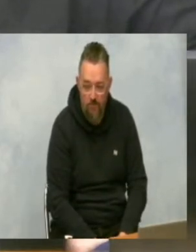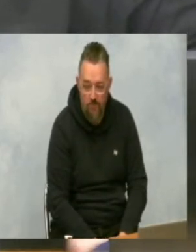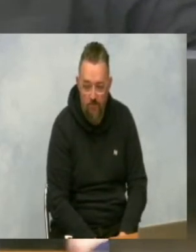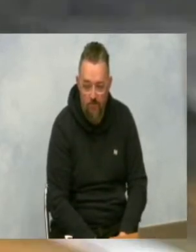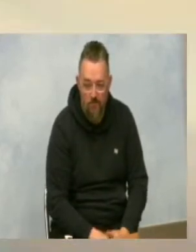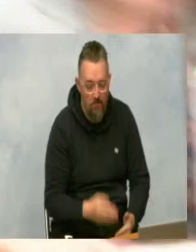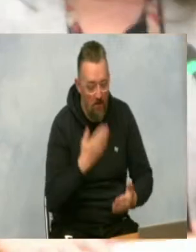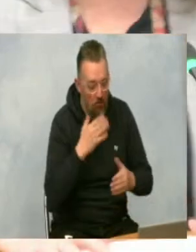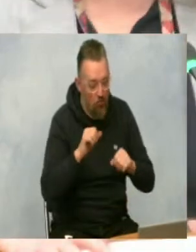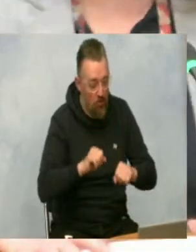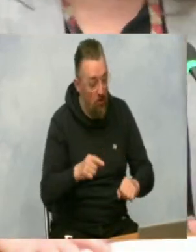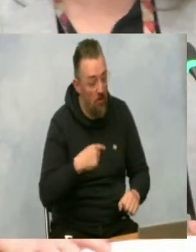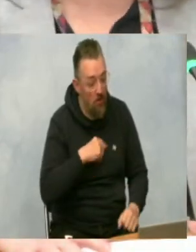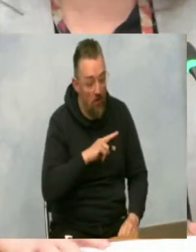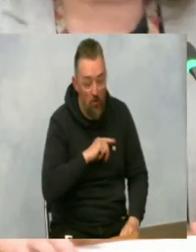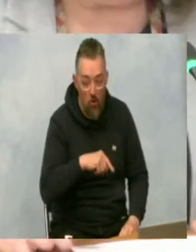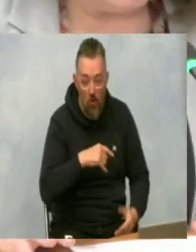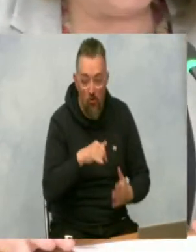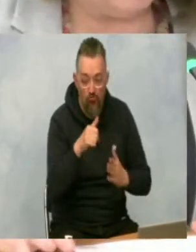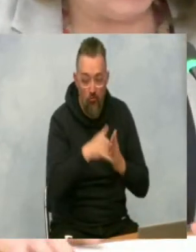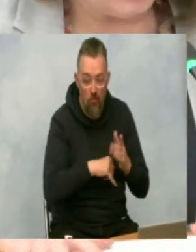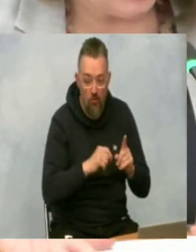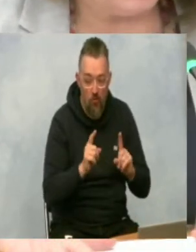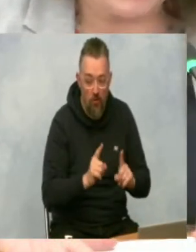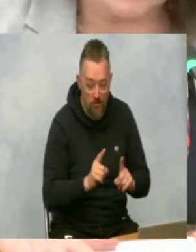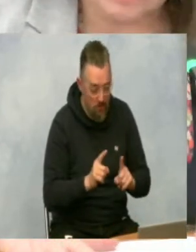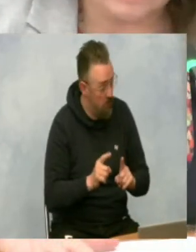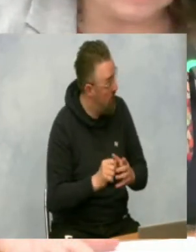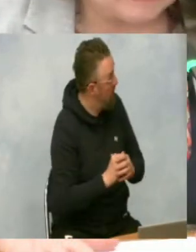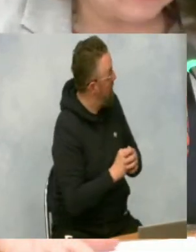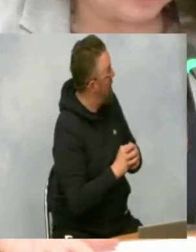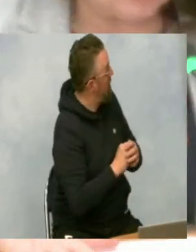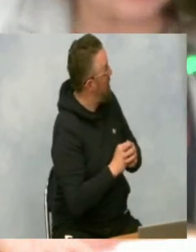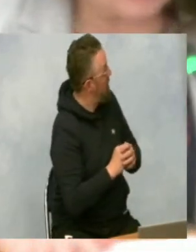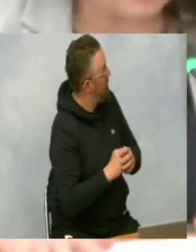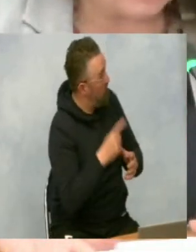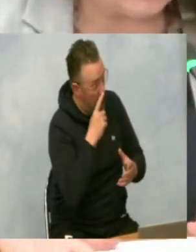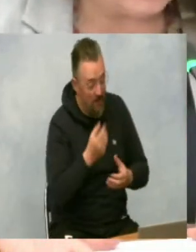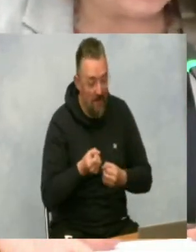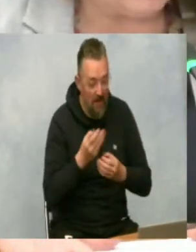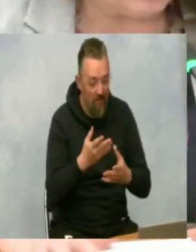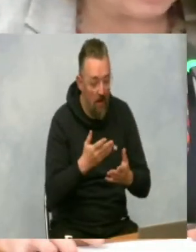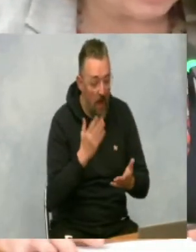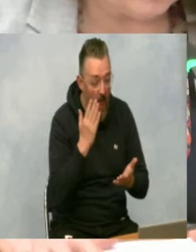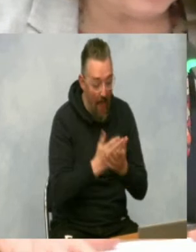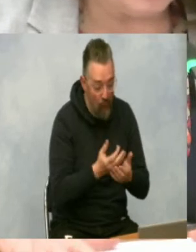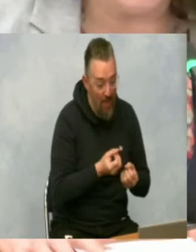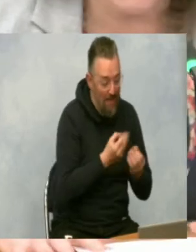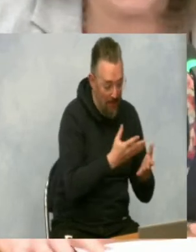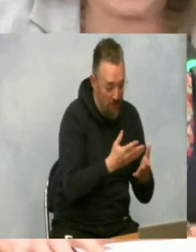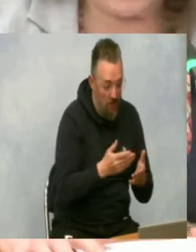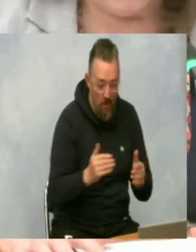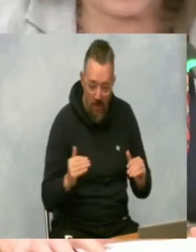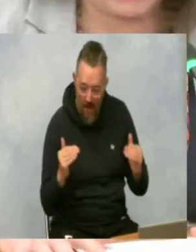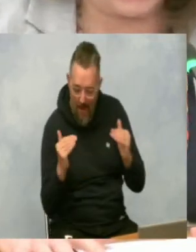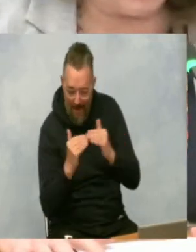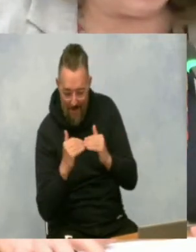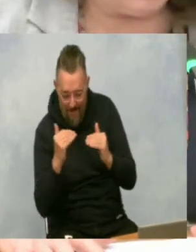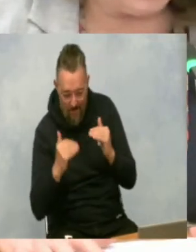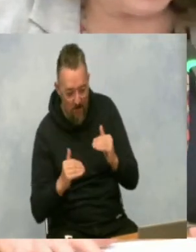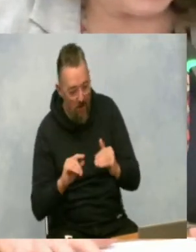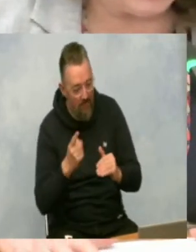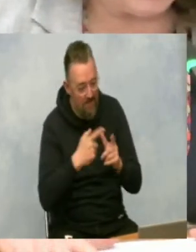Thank you, Chair. The purpose of the report is to provide information on actual expenditure measured against the revenue budget for the period 1st